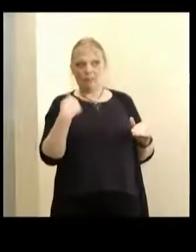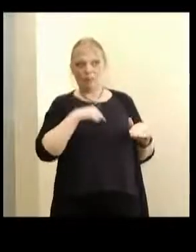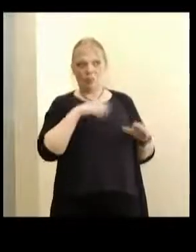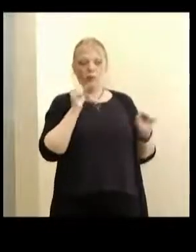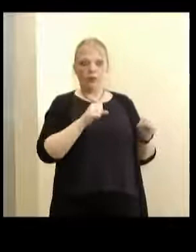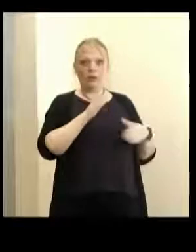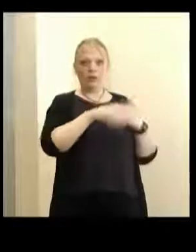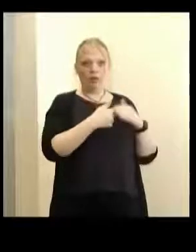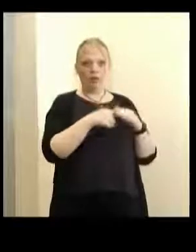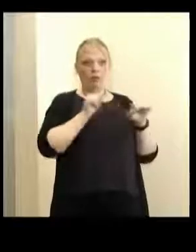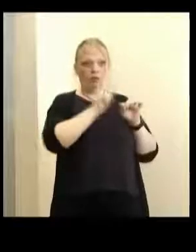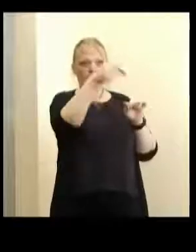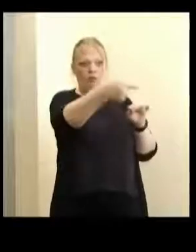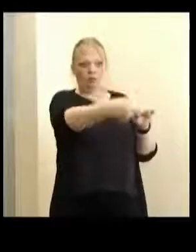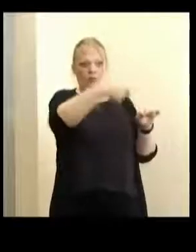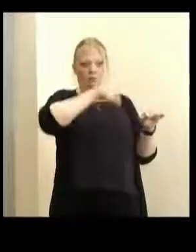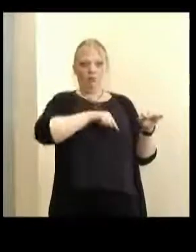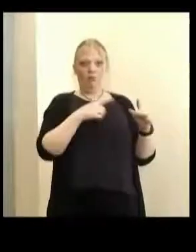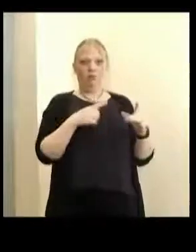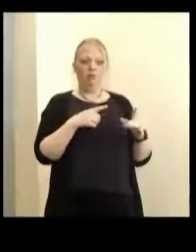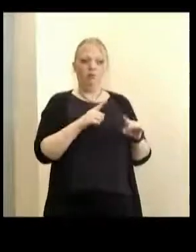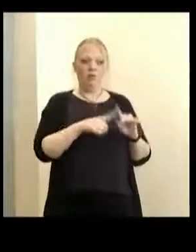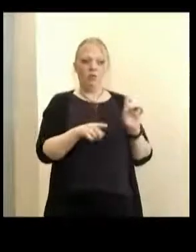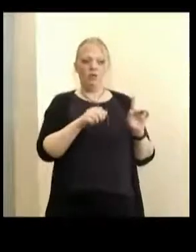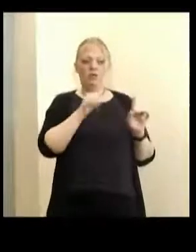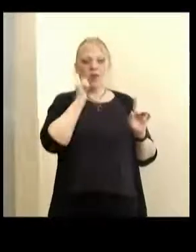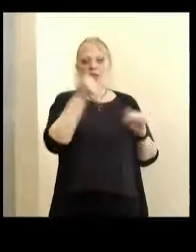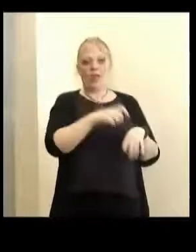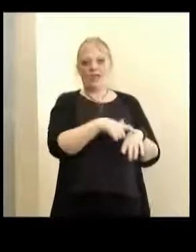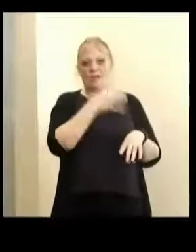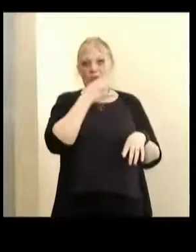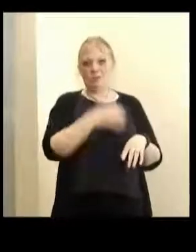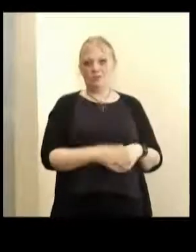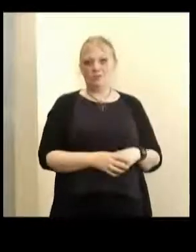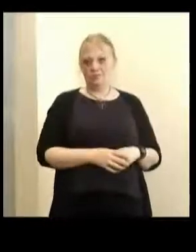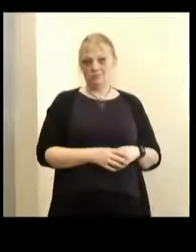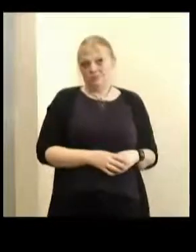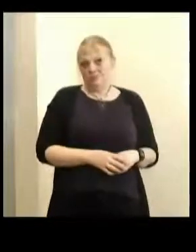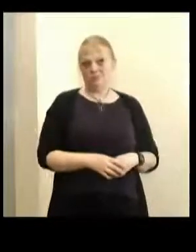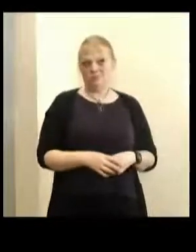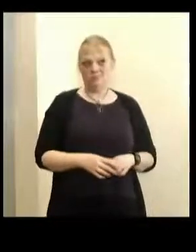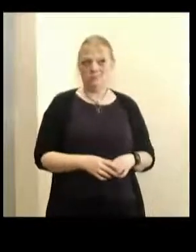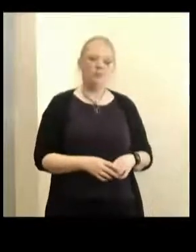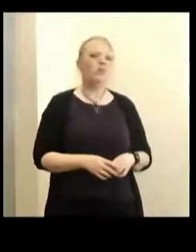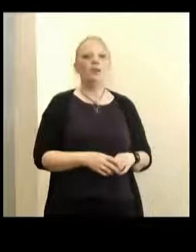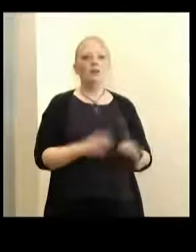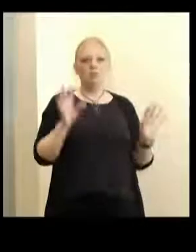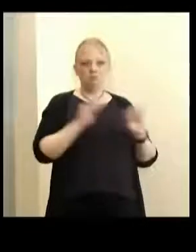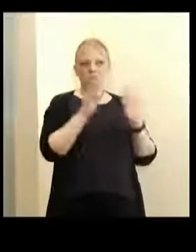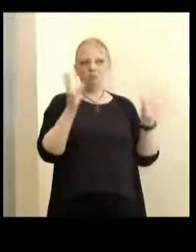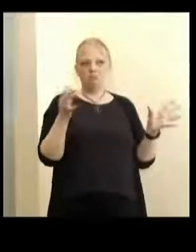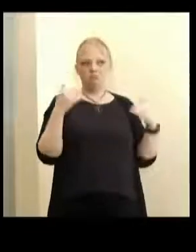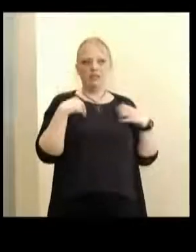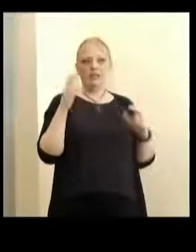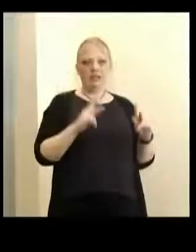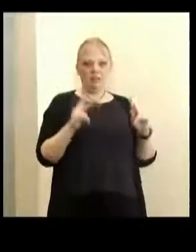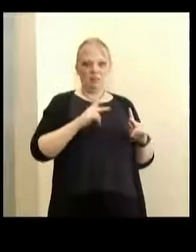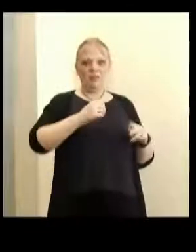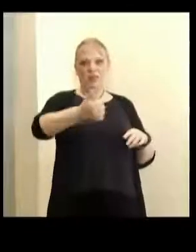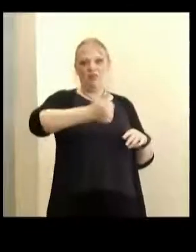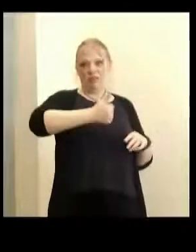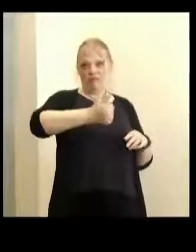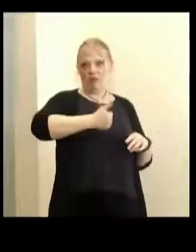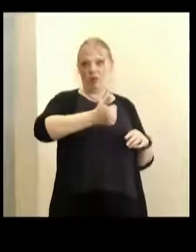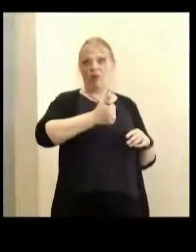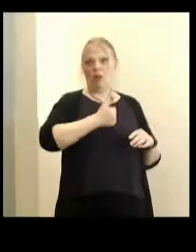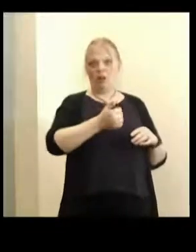but it doesn't look like that's going to happen in Canada anytime soon. It's quite apparent that we have individuals who do travel from outside the area.